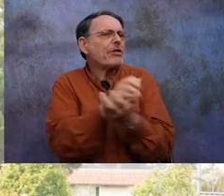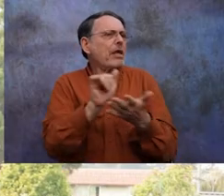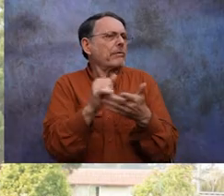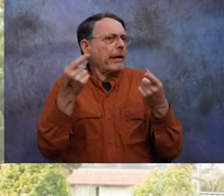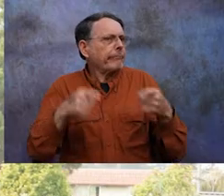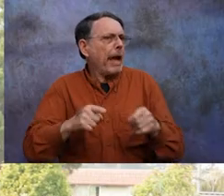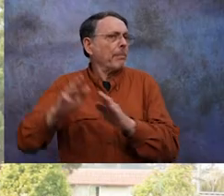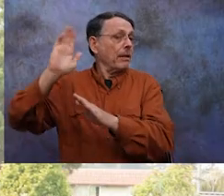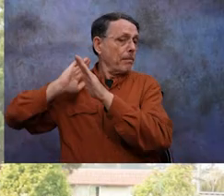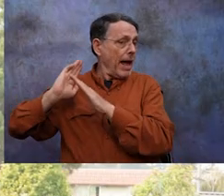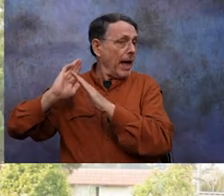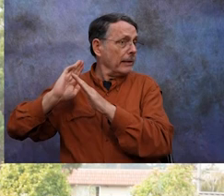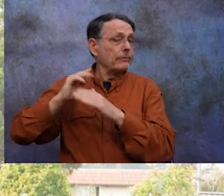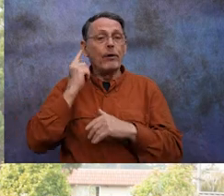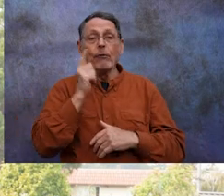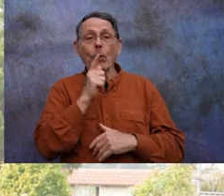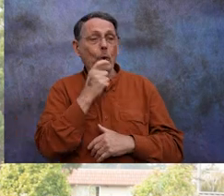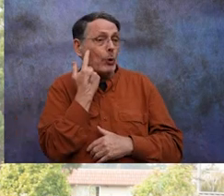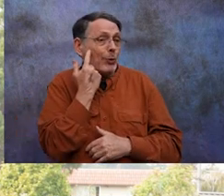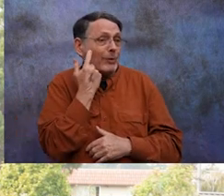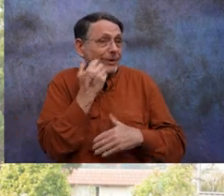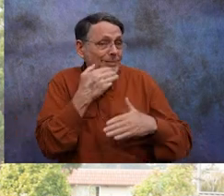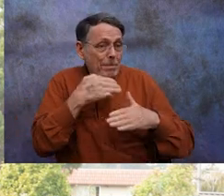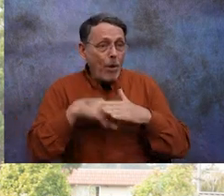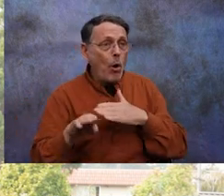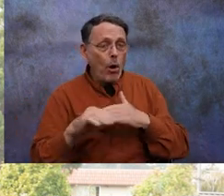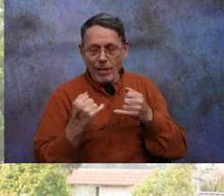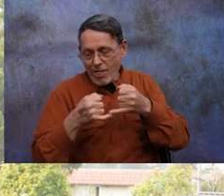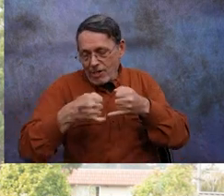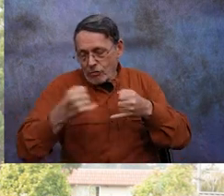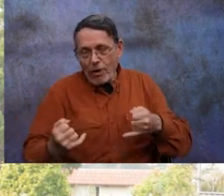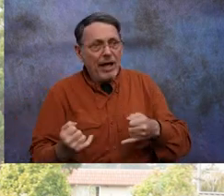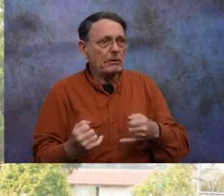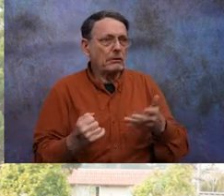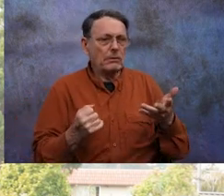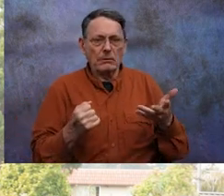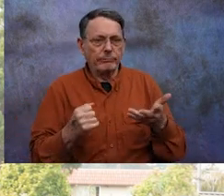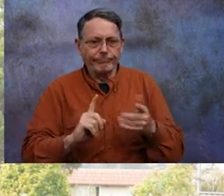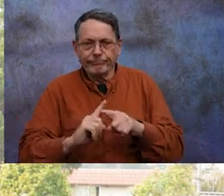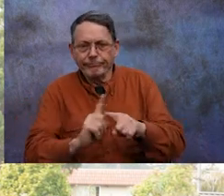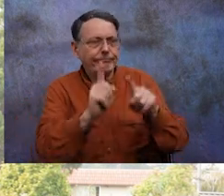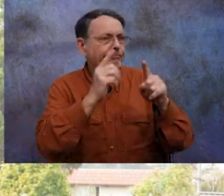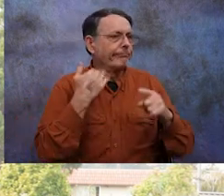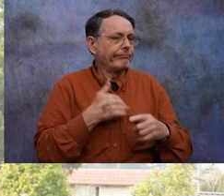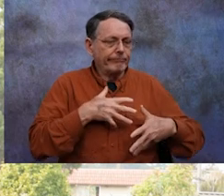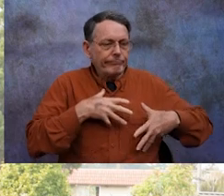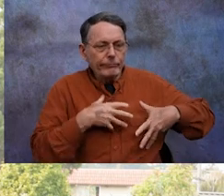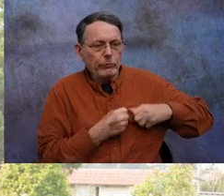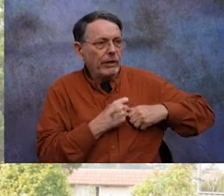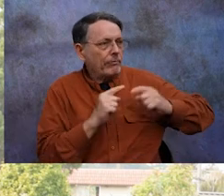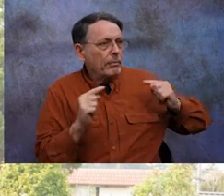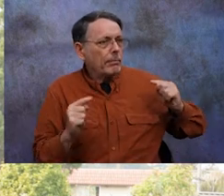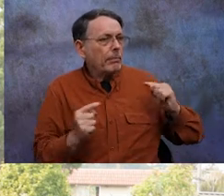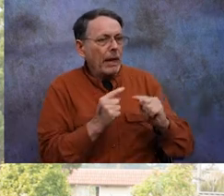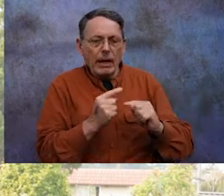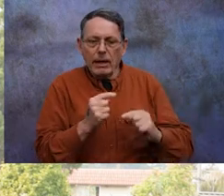been born, the threads of all of our grief and pain, the threads of all of our love